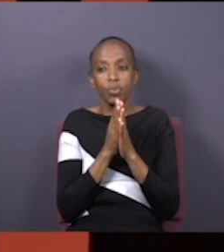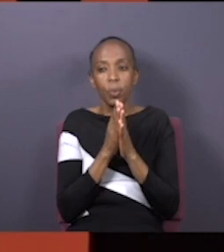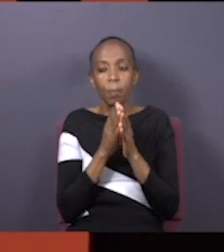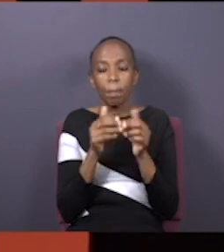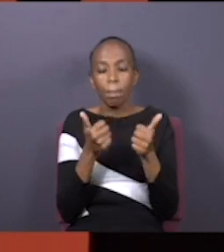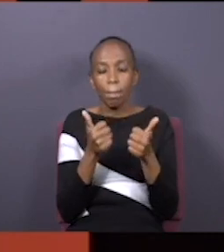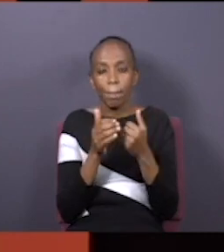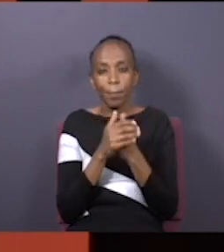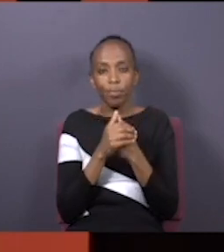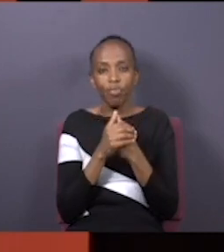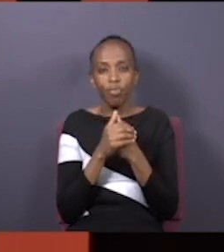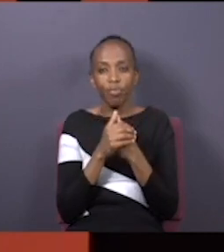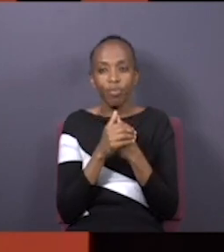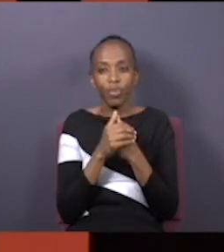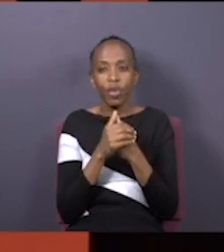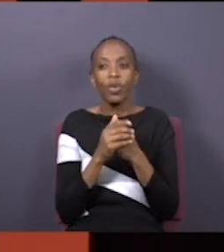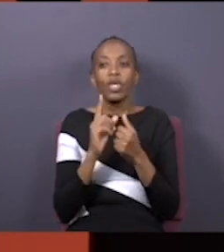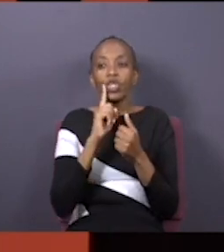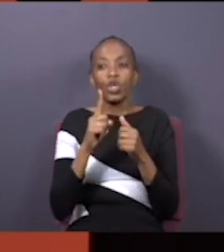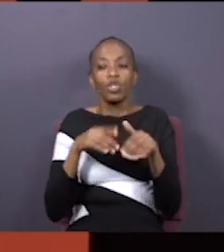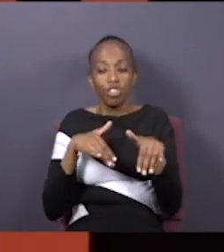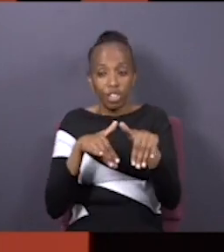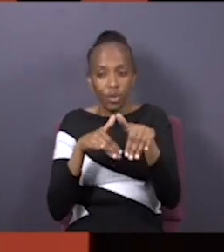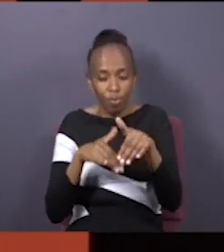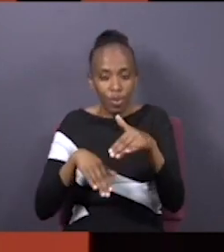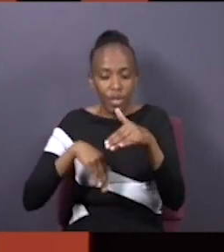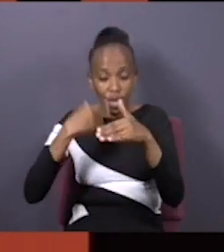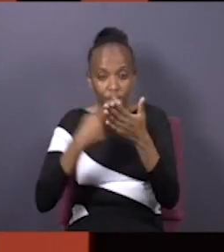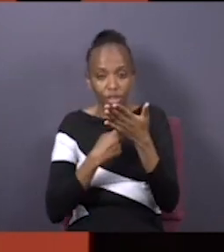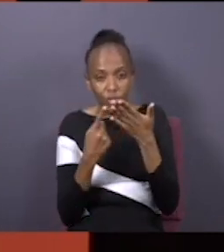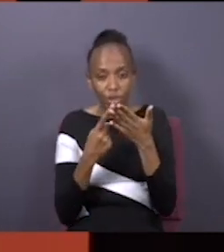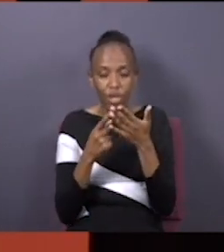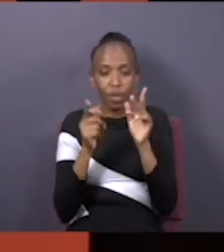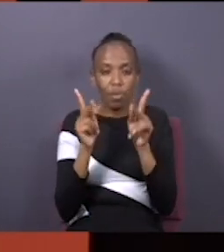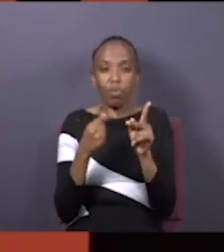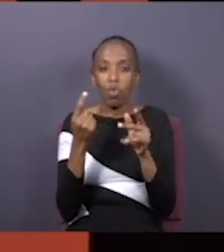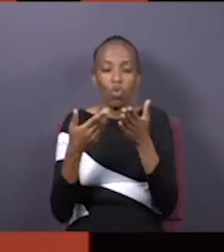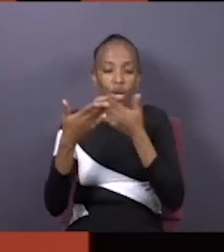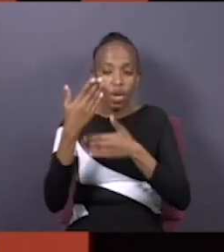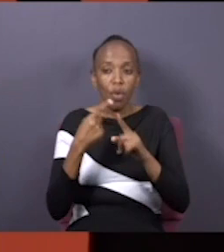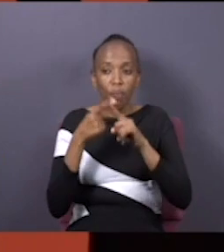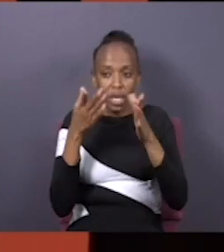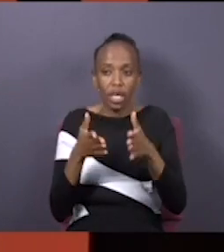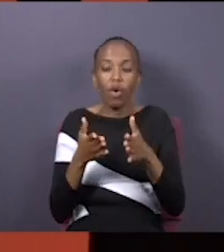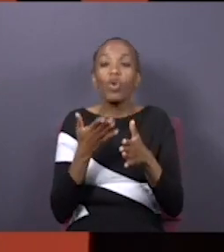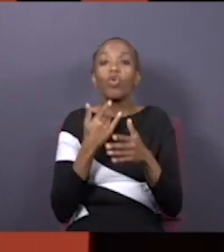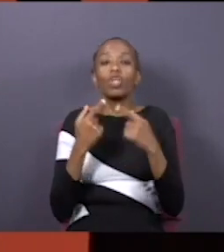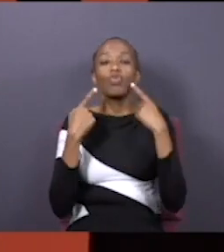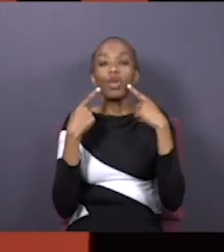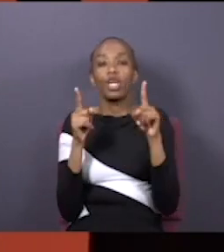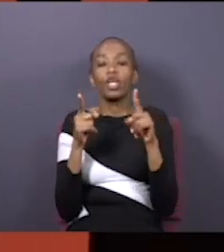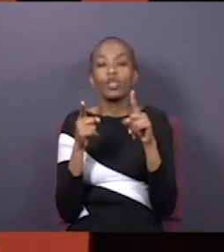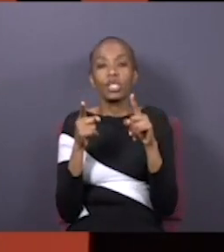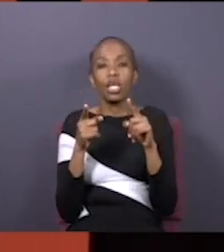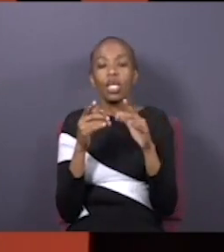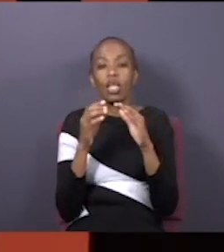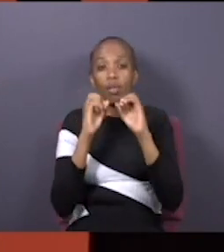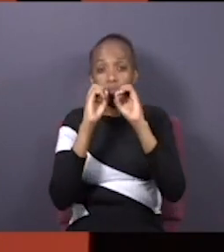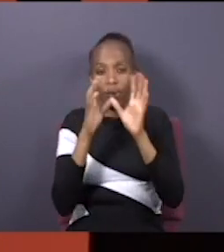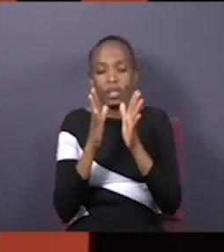Well, we'll be sure to follow up with you in the course of this week, those of us who have engaged. But for now, we want to pronounce the